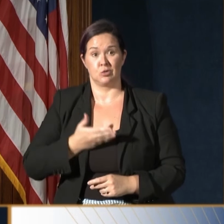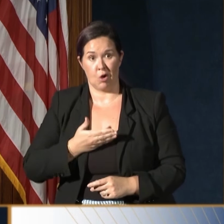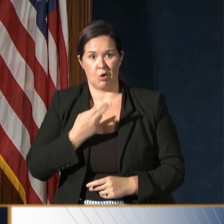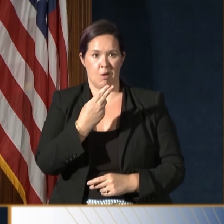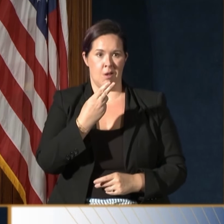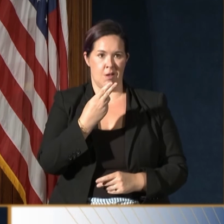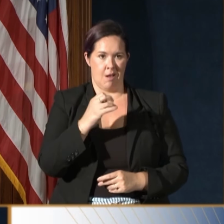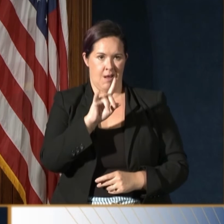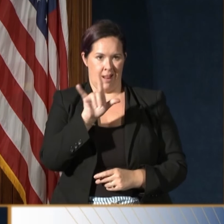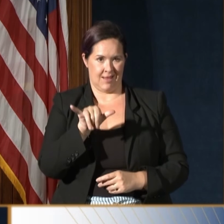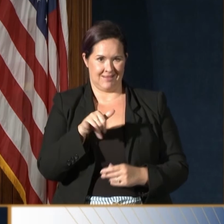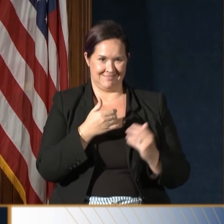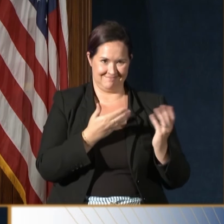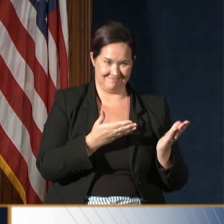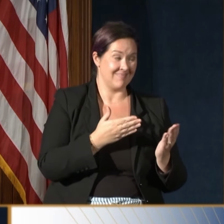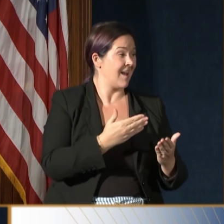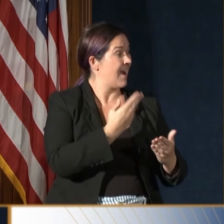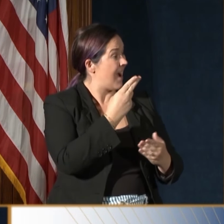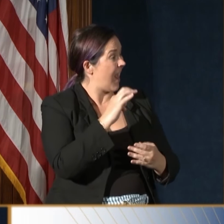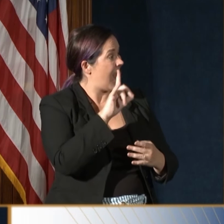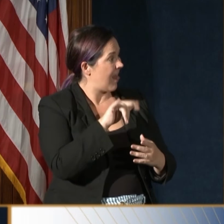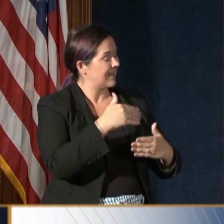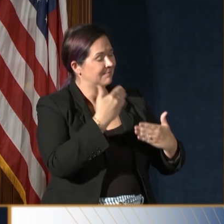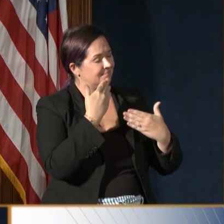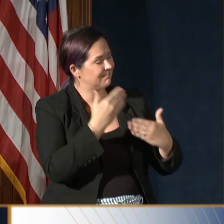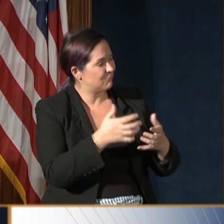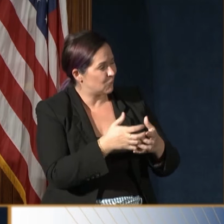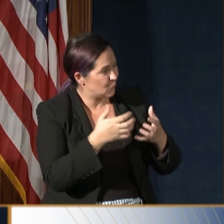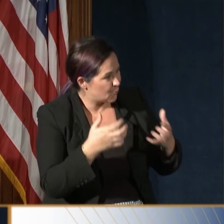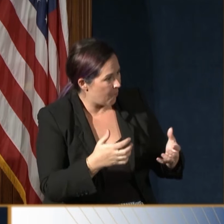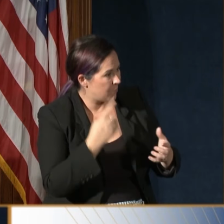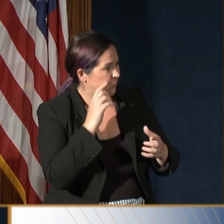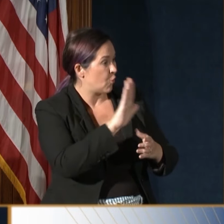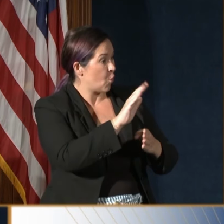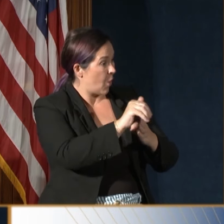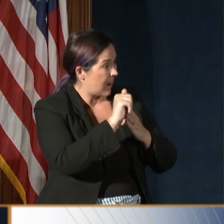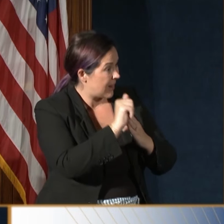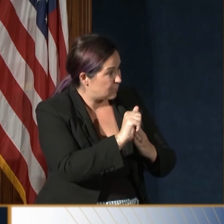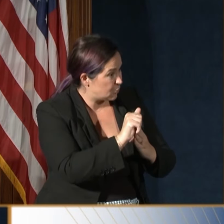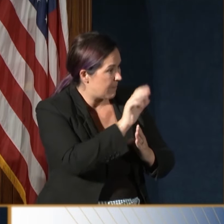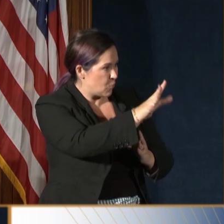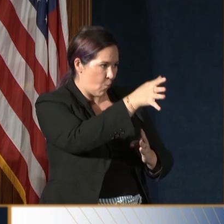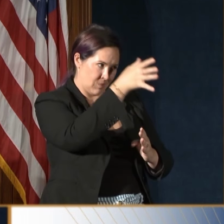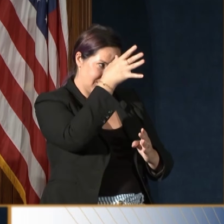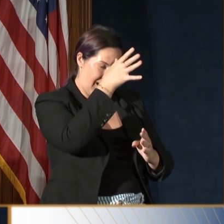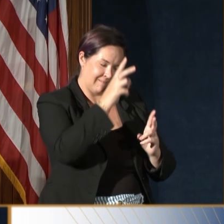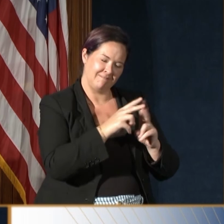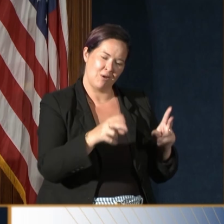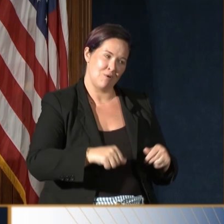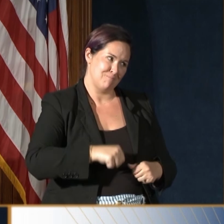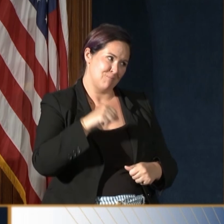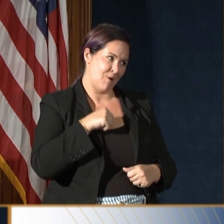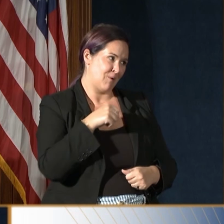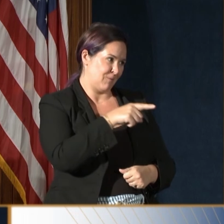Holly. Holly, thank you so much for your leadership. Your dad, I know, is so proud